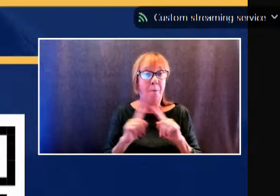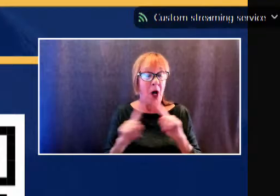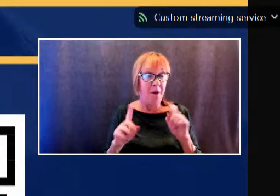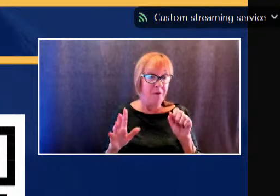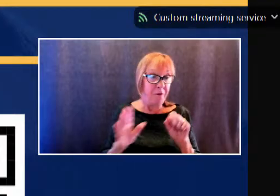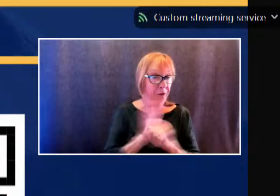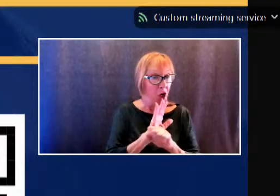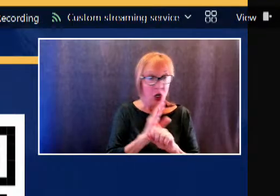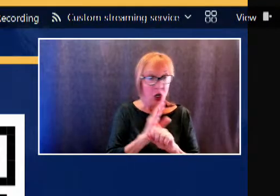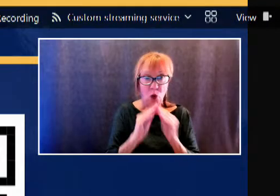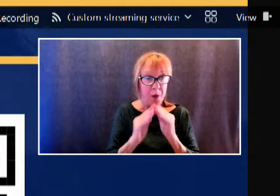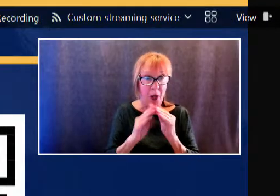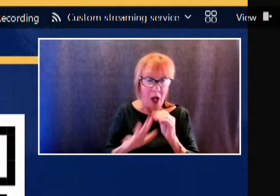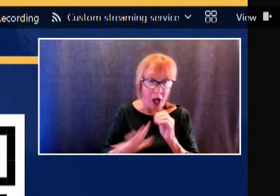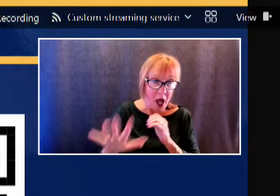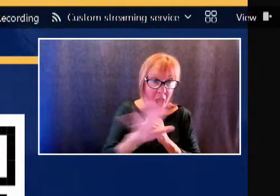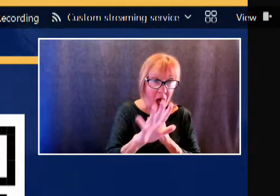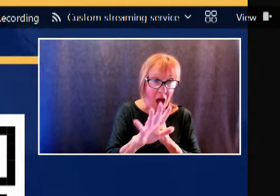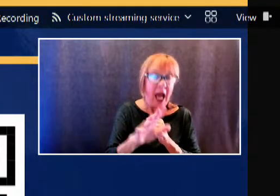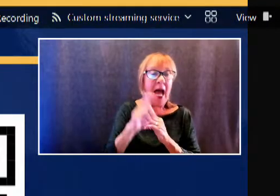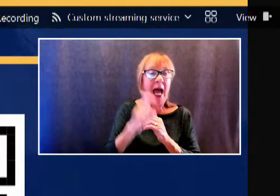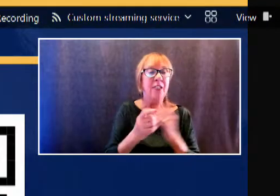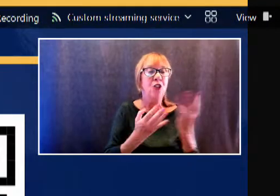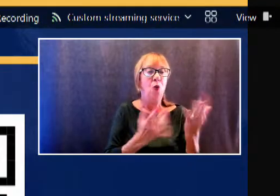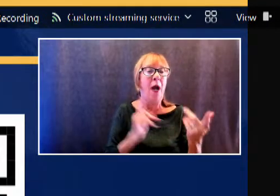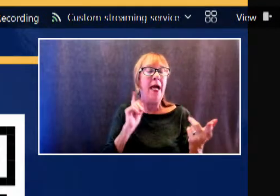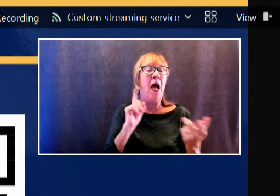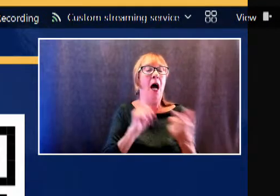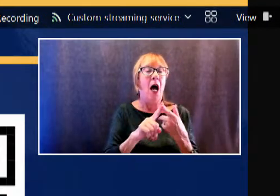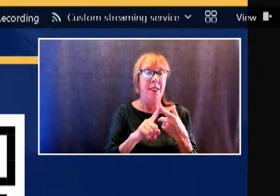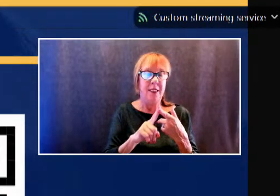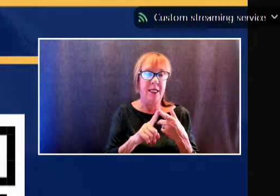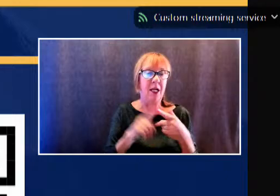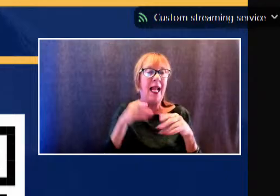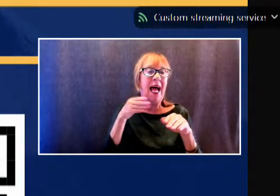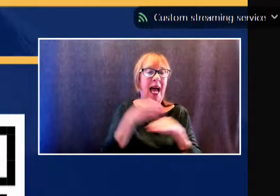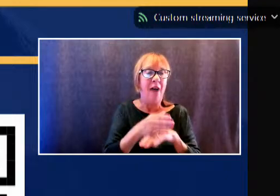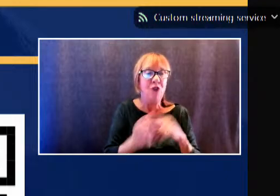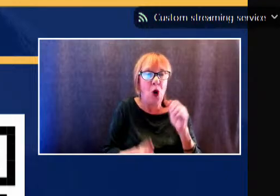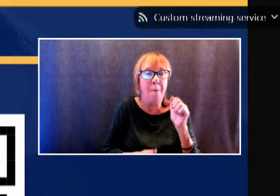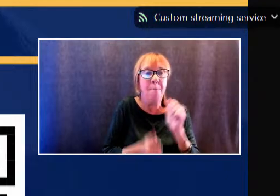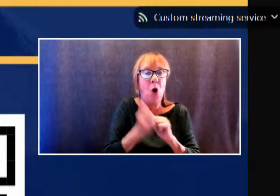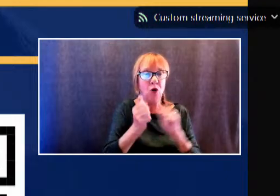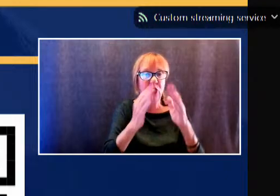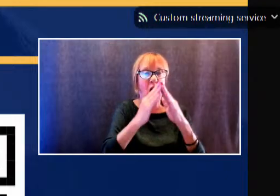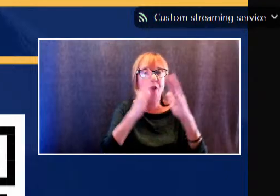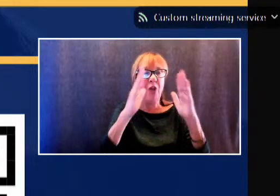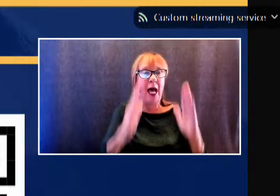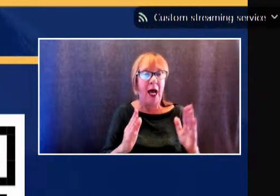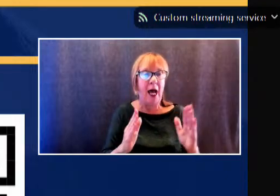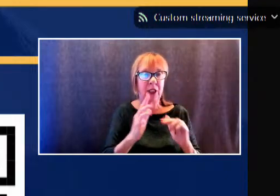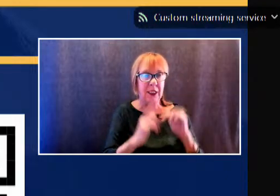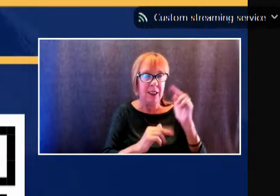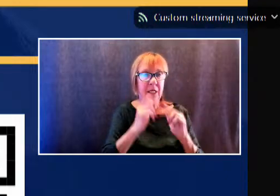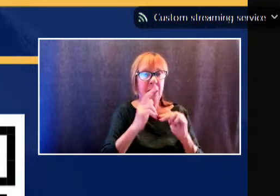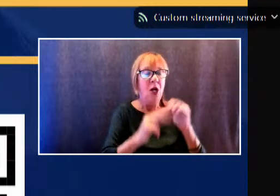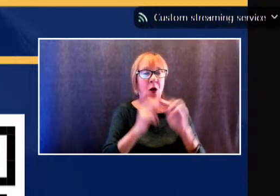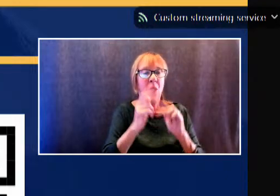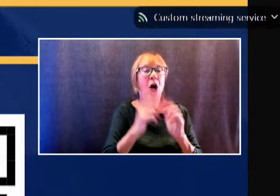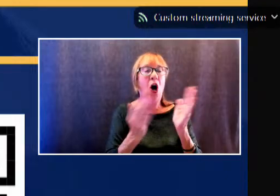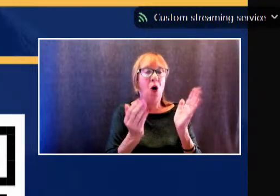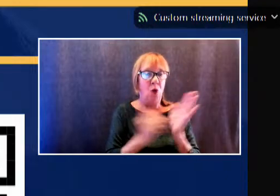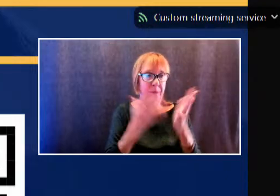majority of home reconstruction occurs due to ongoing damage that may be caused due to the construction. And